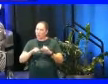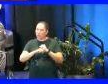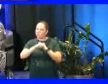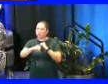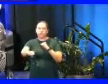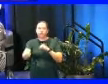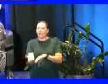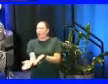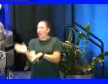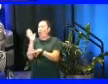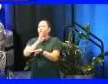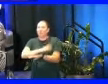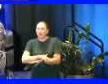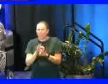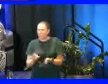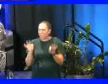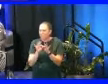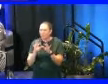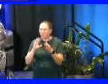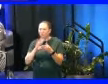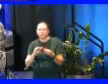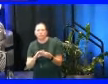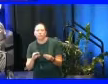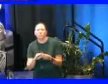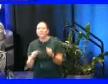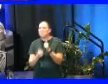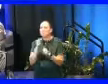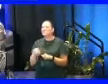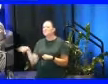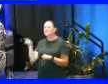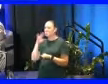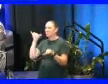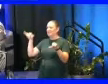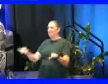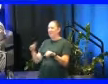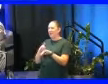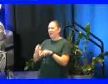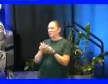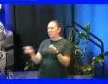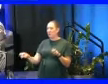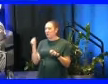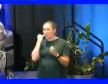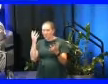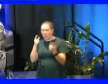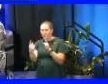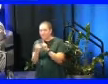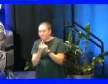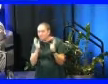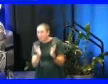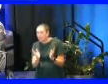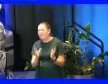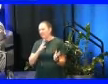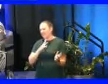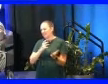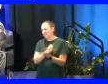but I know most of the folks will be here after this panel that, feel free to chat up us.